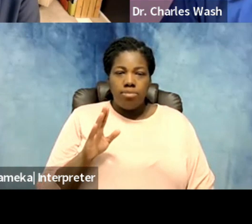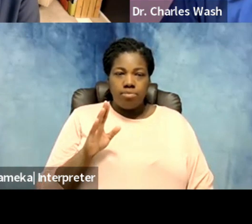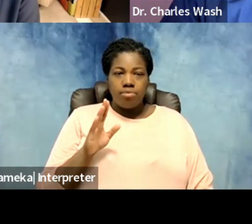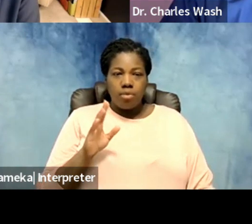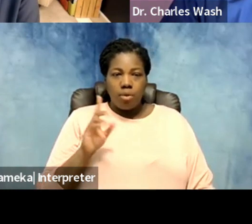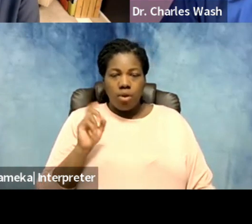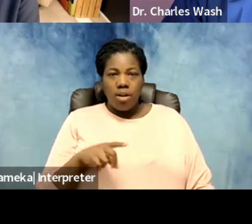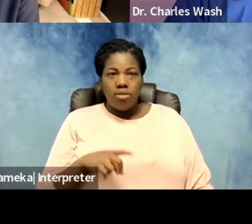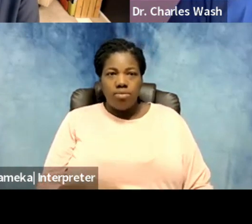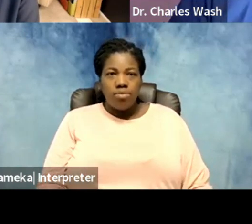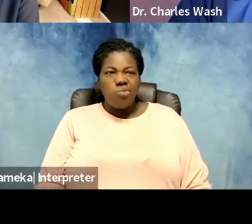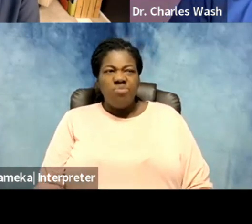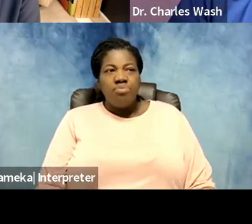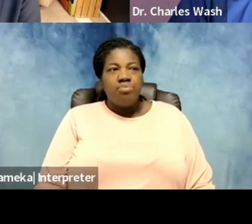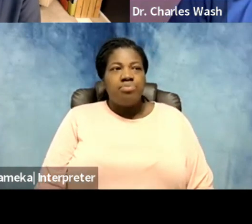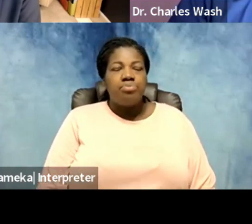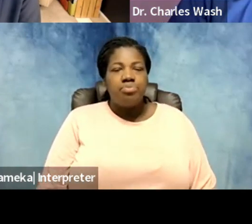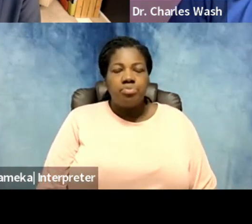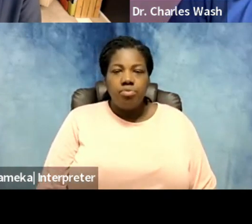then we'll have a few minutes for other remarks.